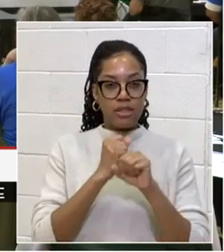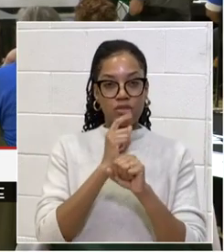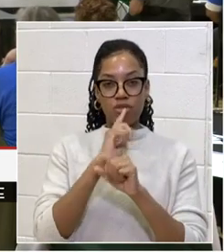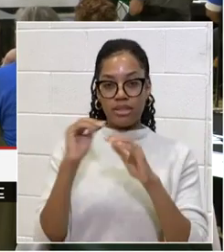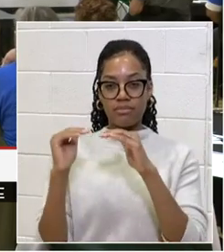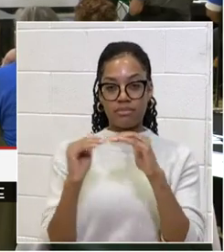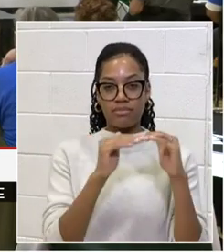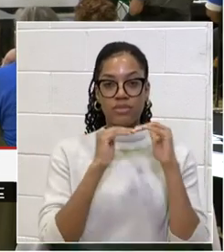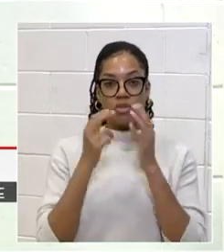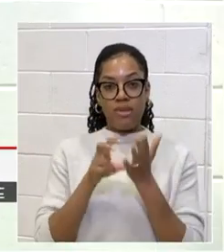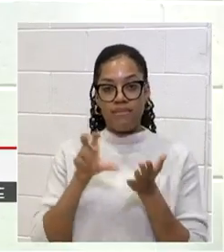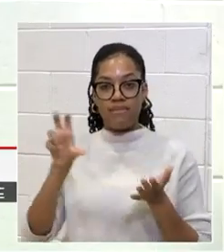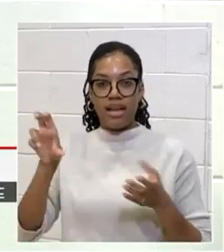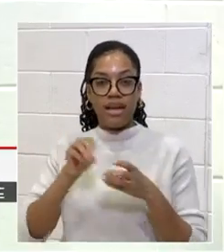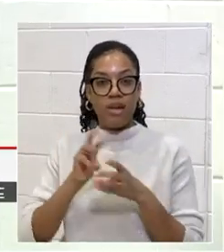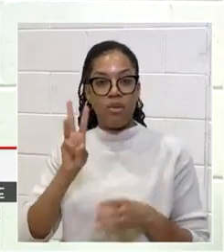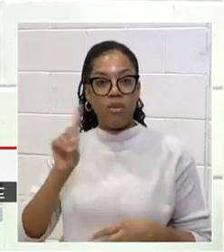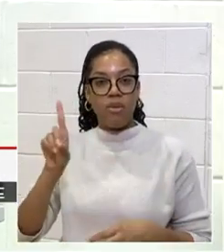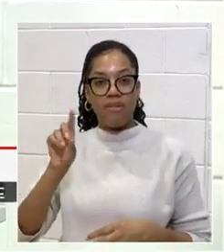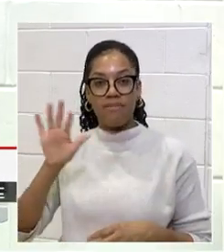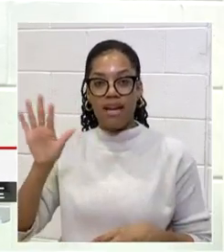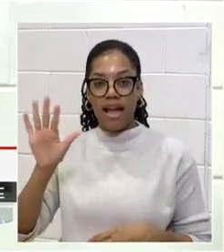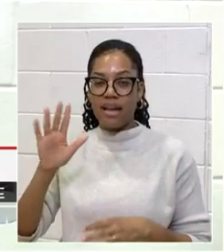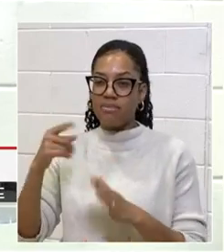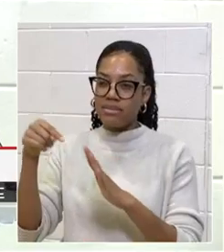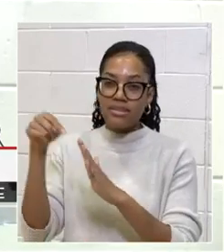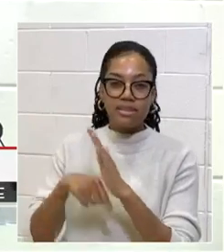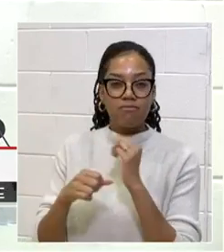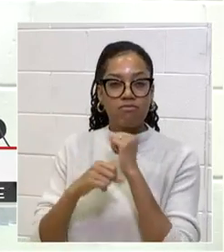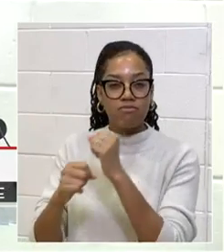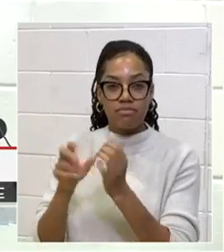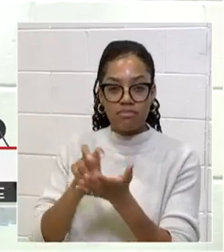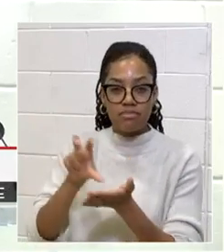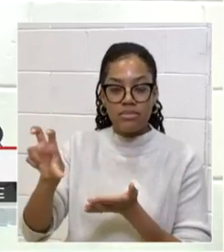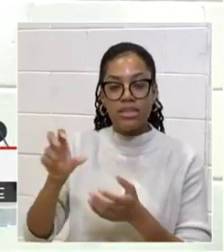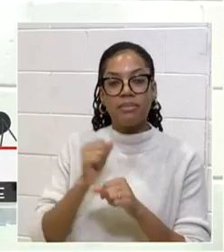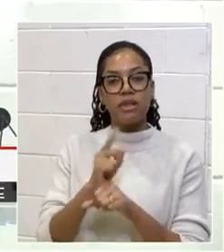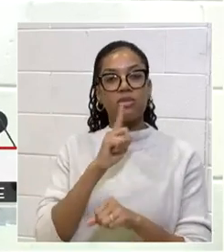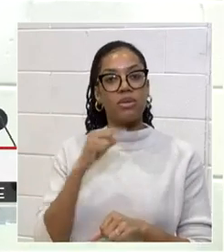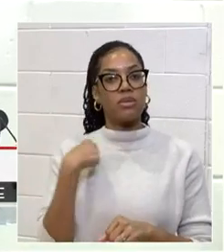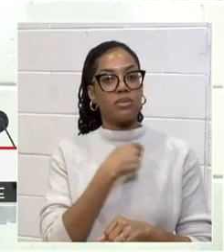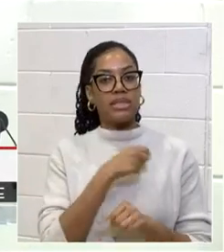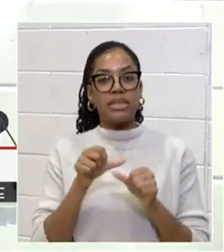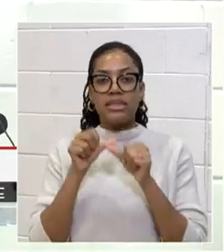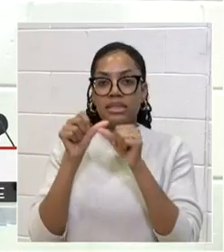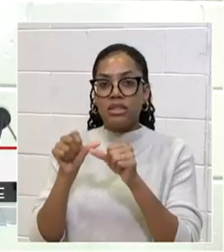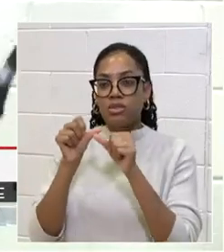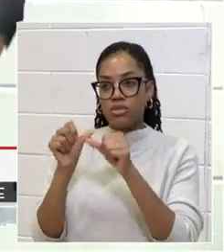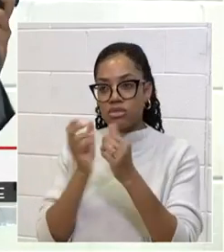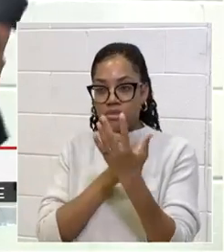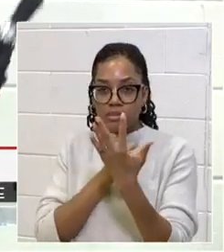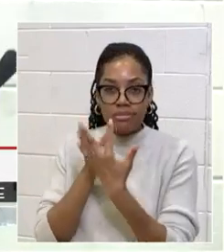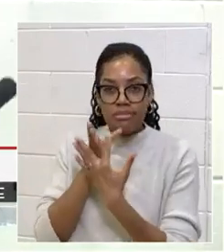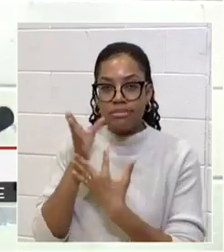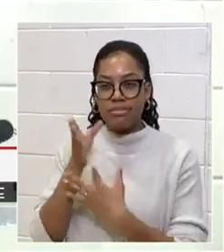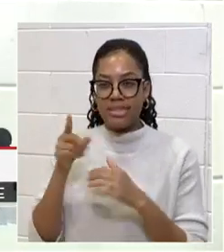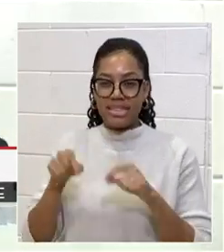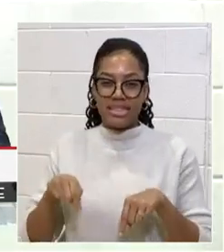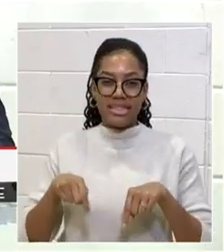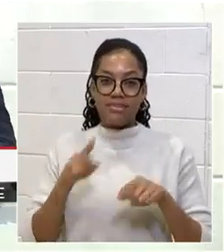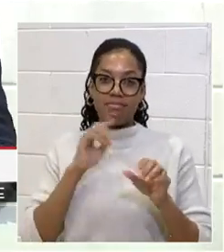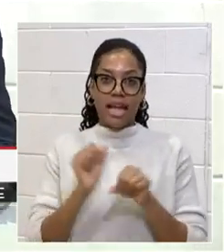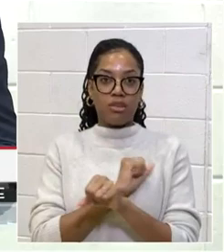Ward 5 deeply and to ensure that we continue to weather this storm that we're in, literally and